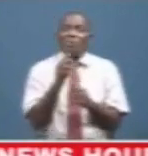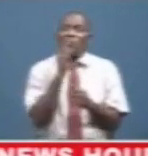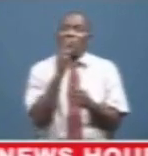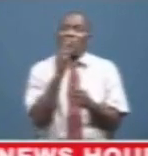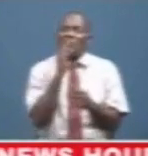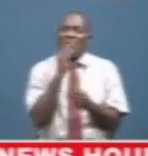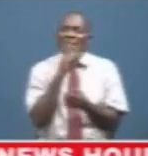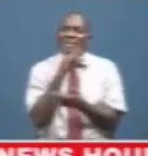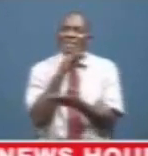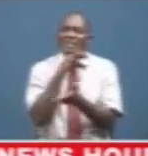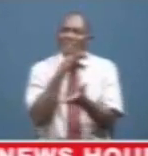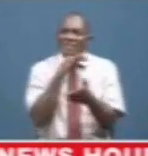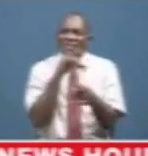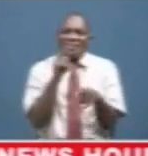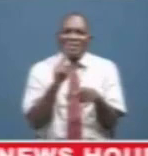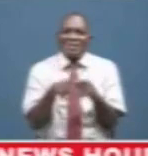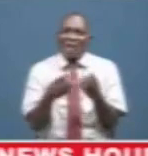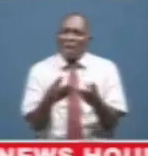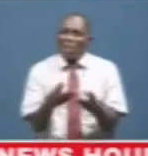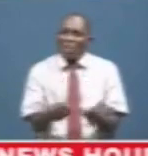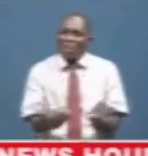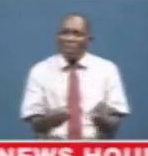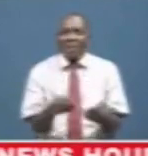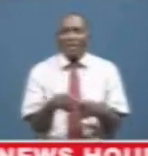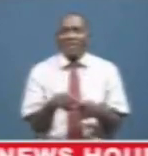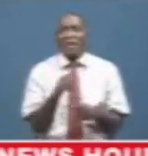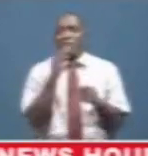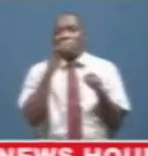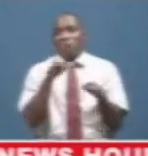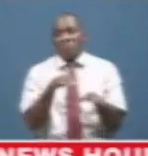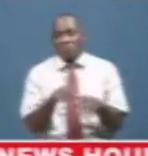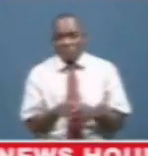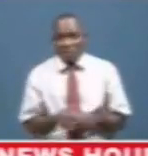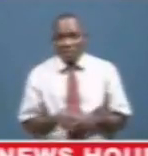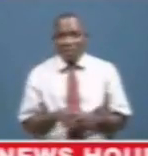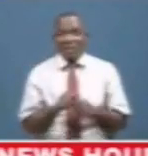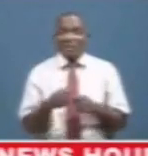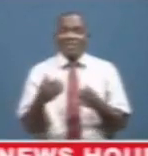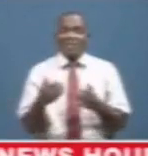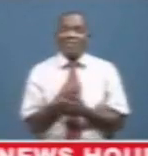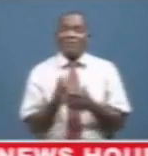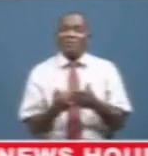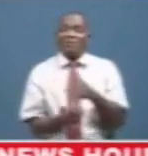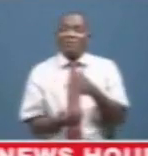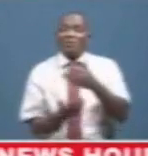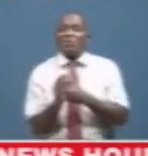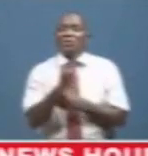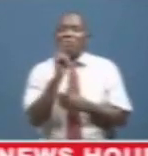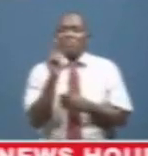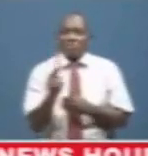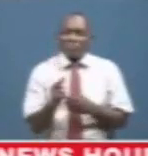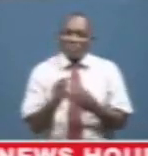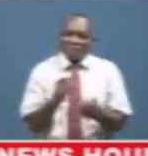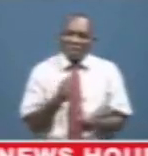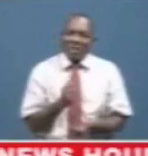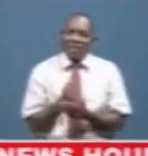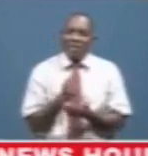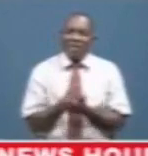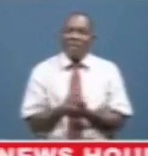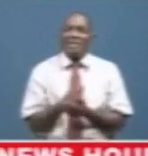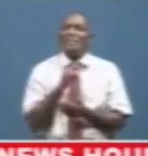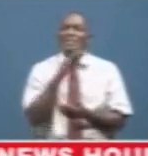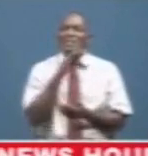bodies could not settle at the bottom of the river on their own, its technology would force the particles to settle through the use